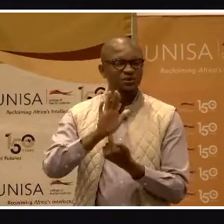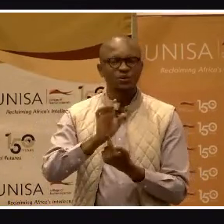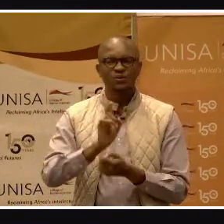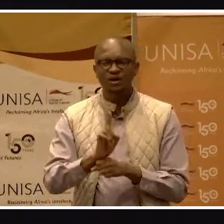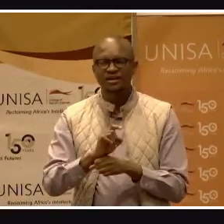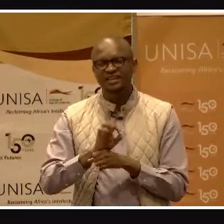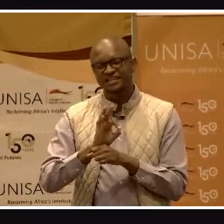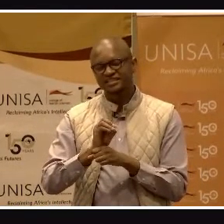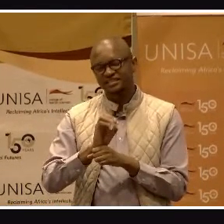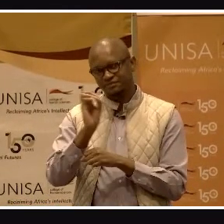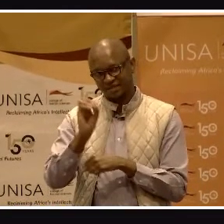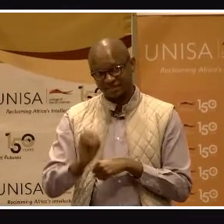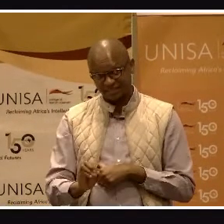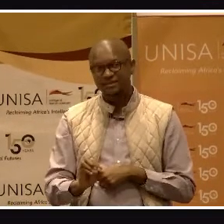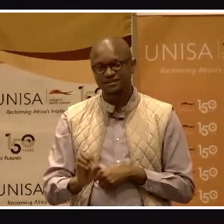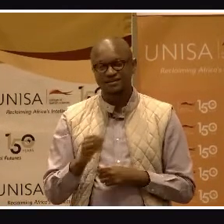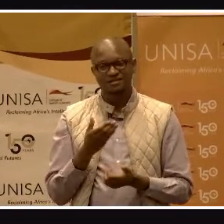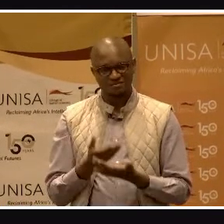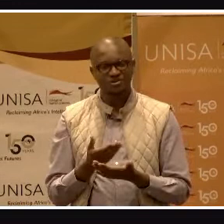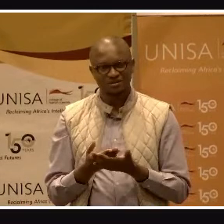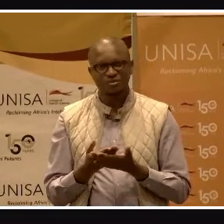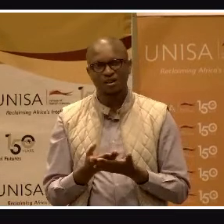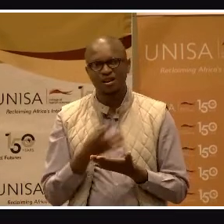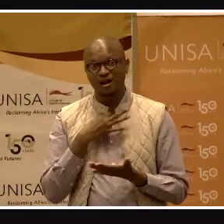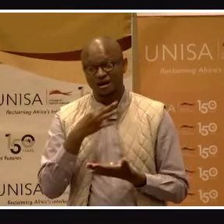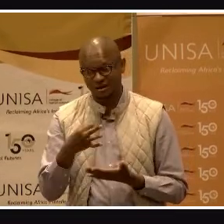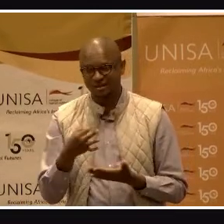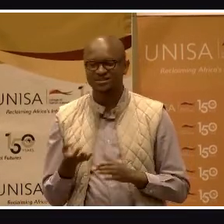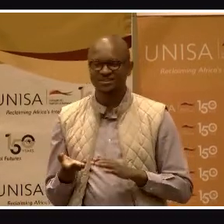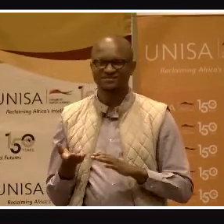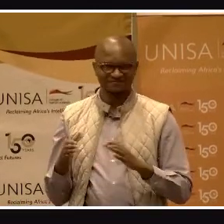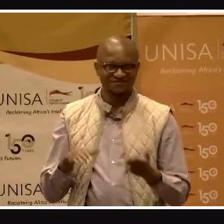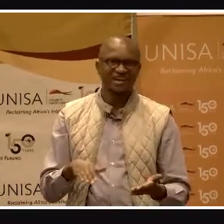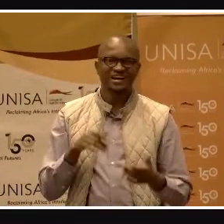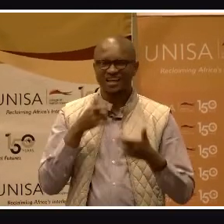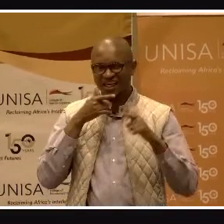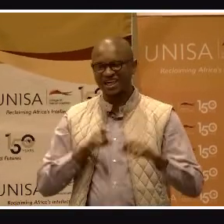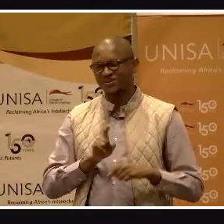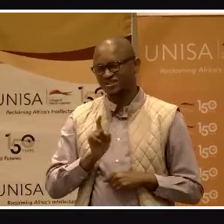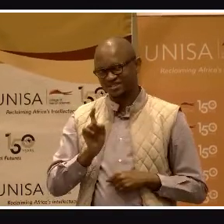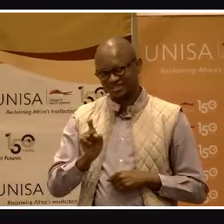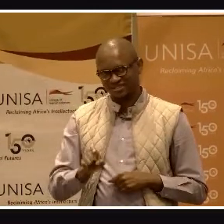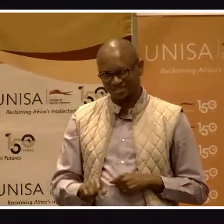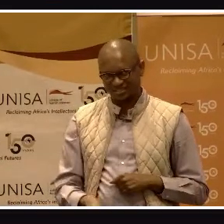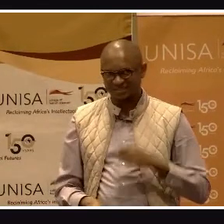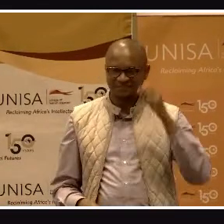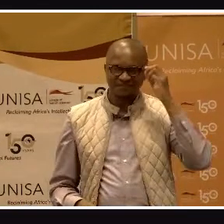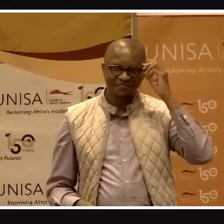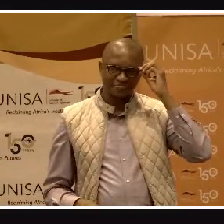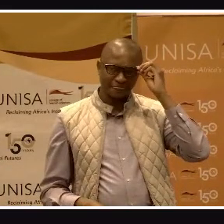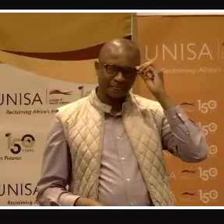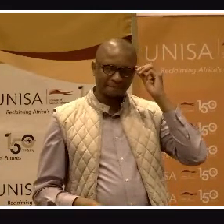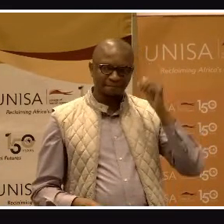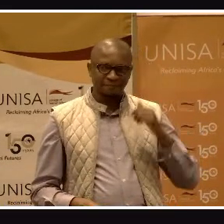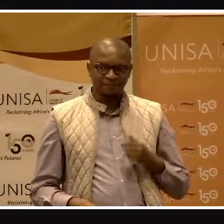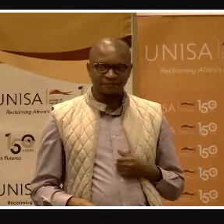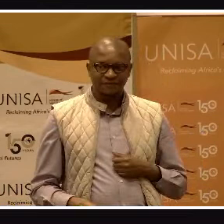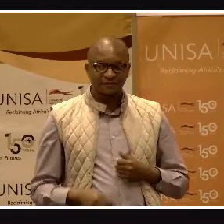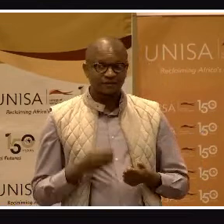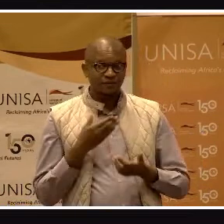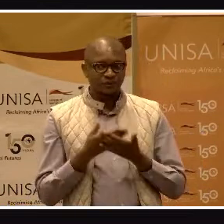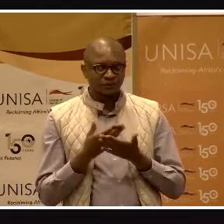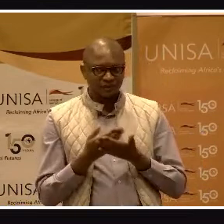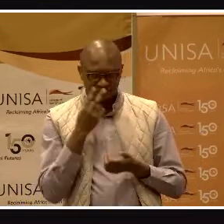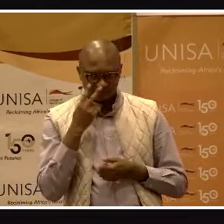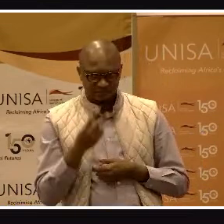languages are in danger of disappearing, with many belonging to indigenous people. You can see. Then the next